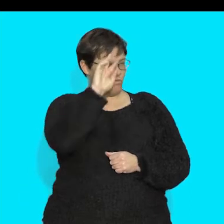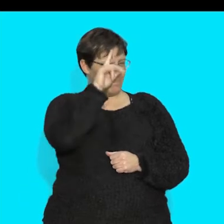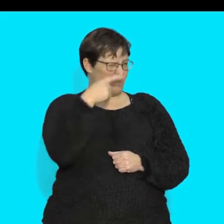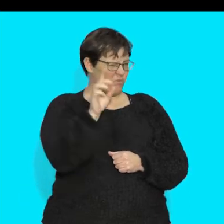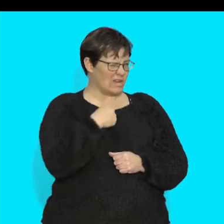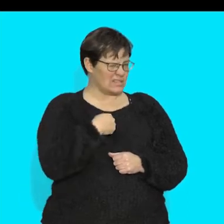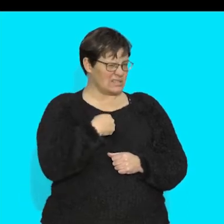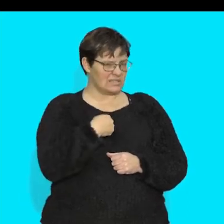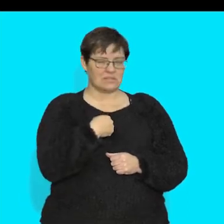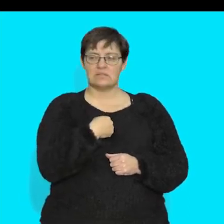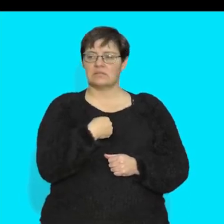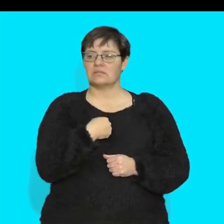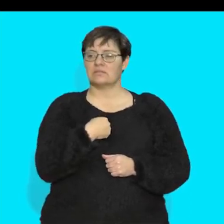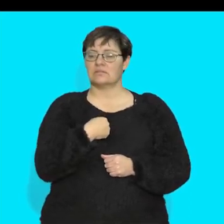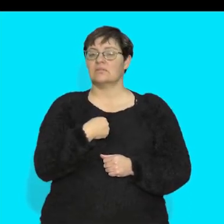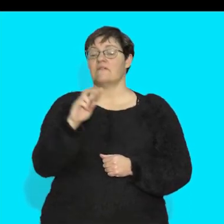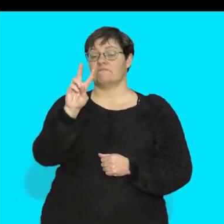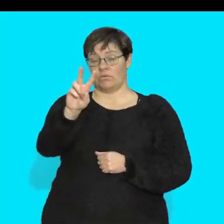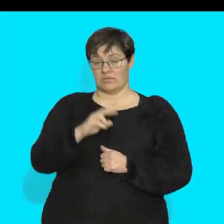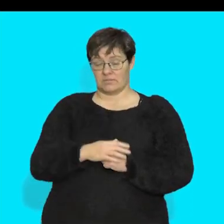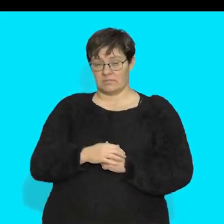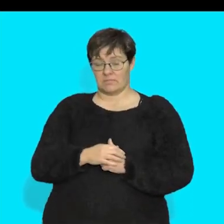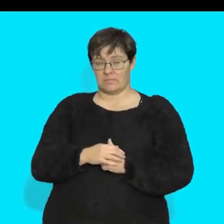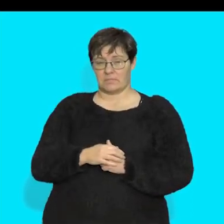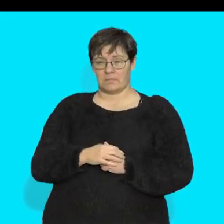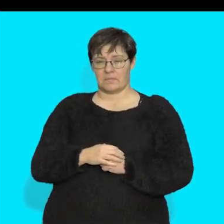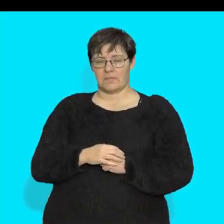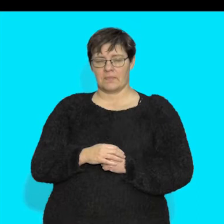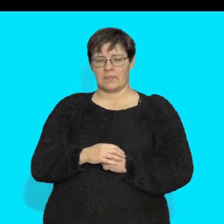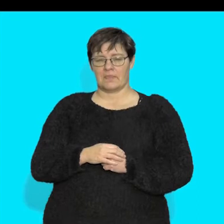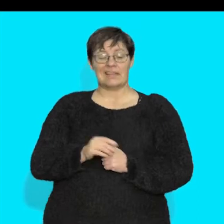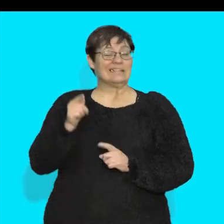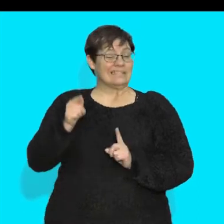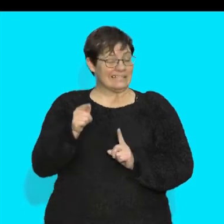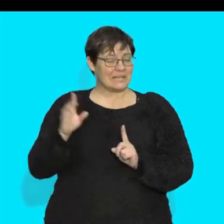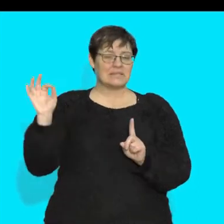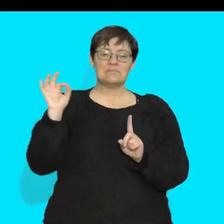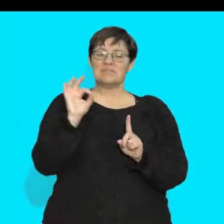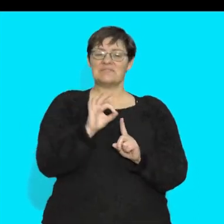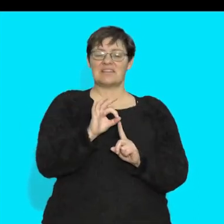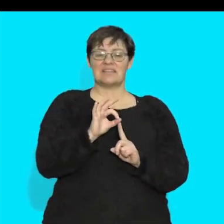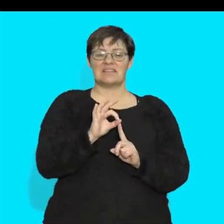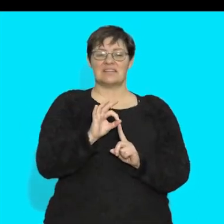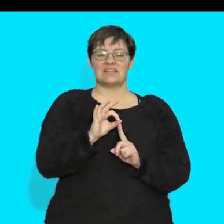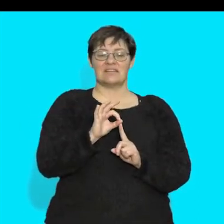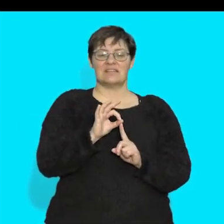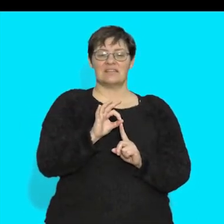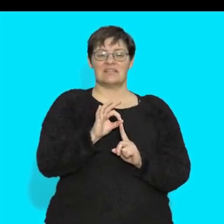1,54, if I remember correctly, or I can do it, volts. So this is a particular